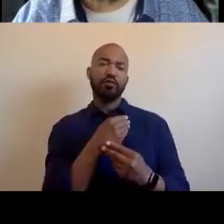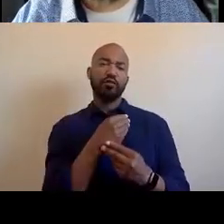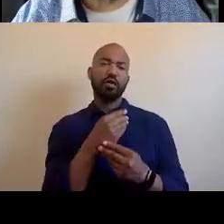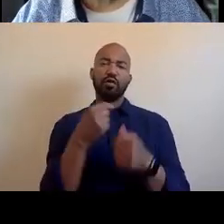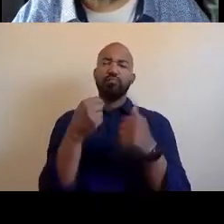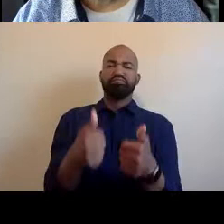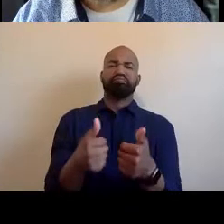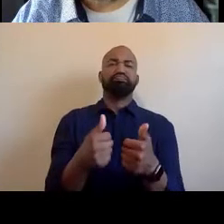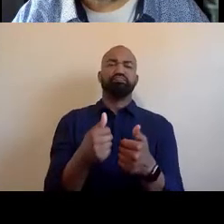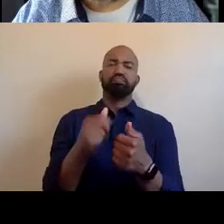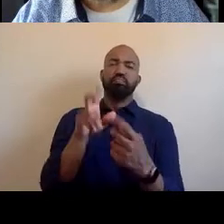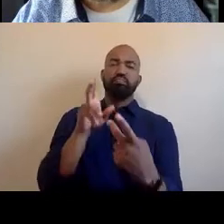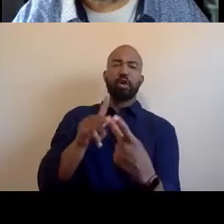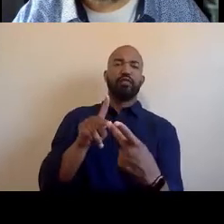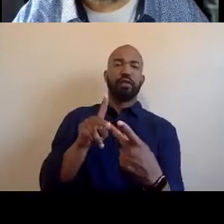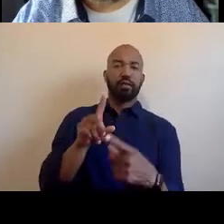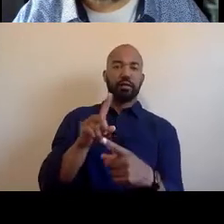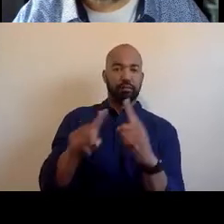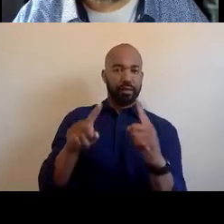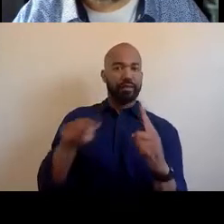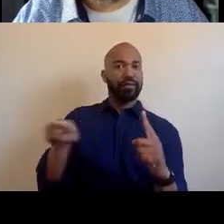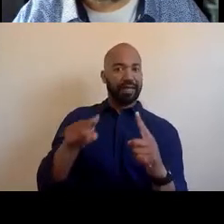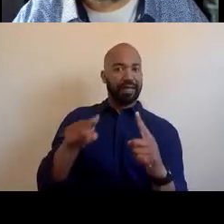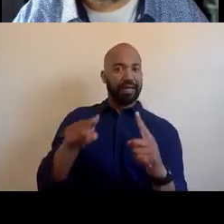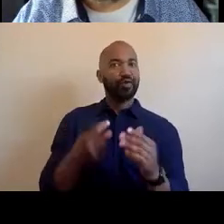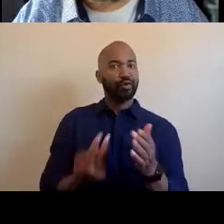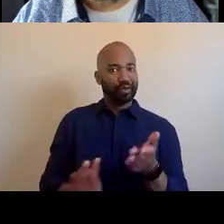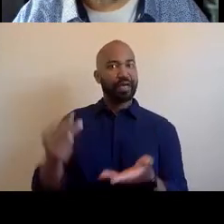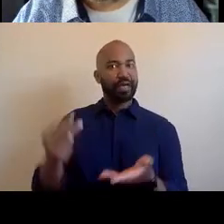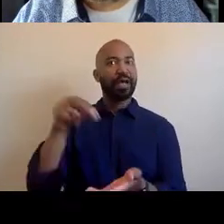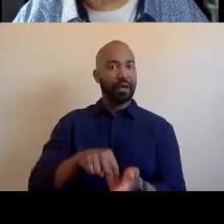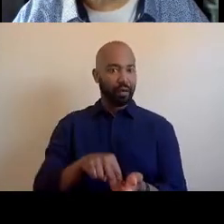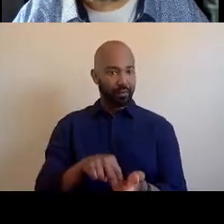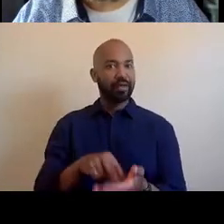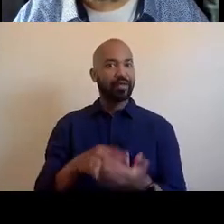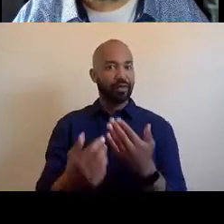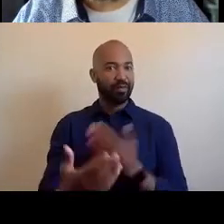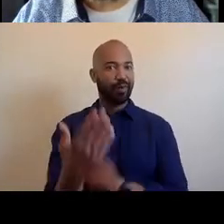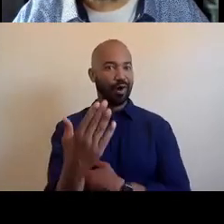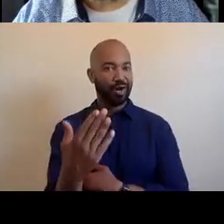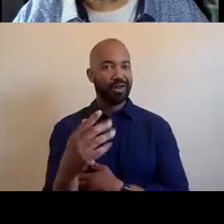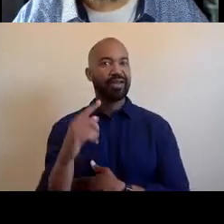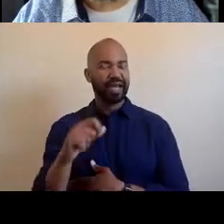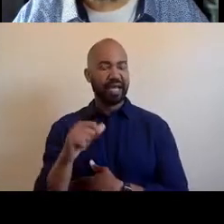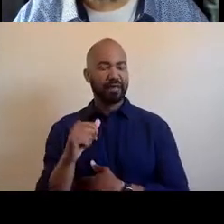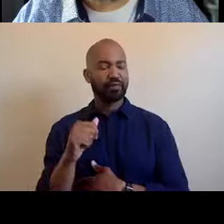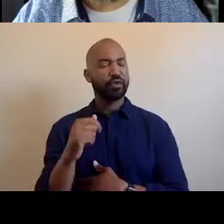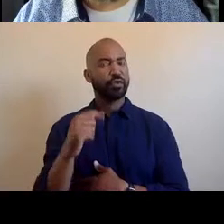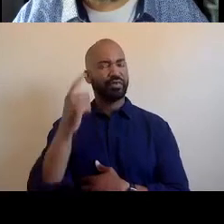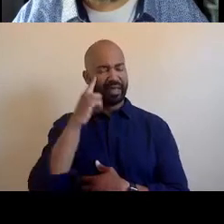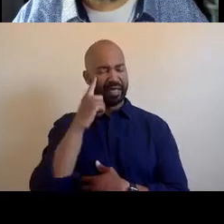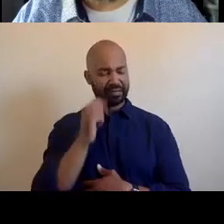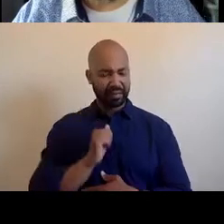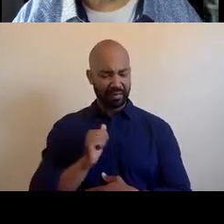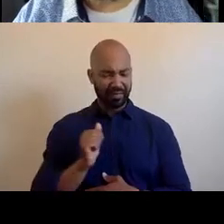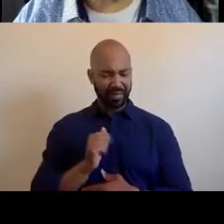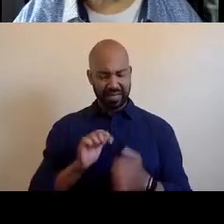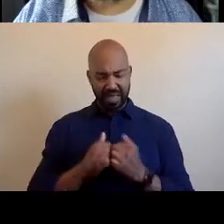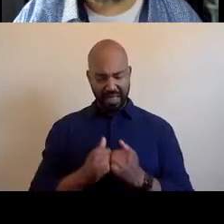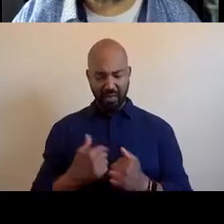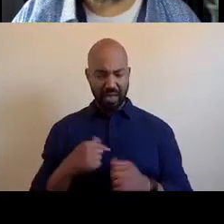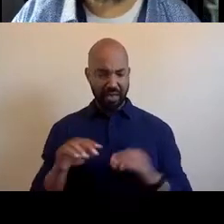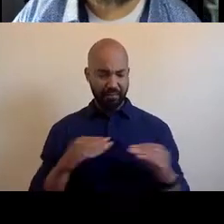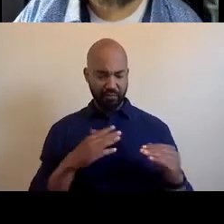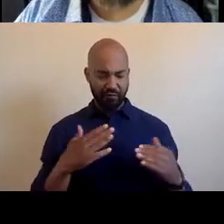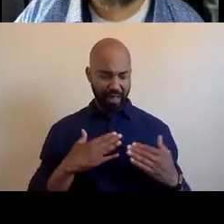together, they too have to get up in the morning and have, creases on their faces and have to decide how they move their bodies every